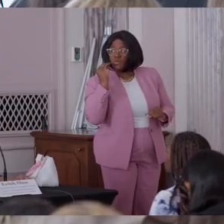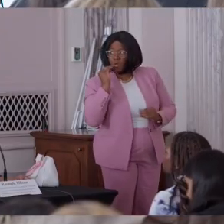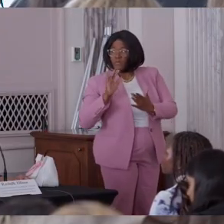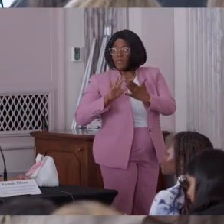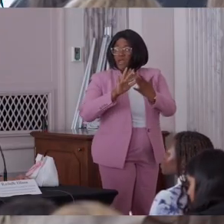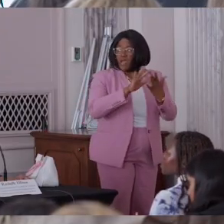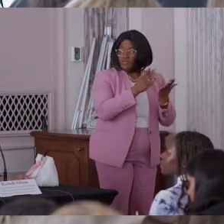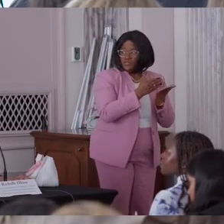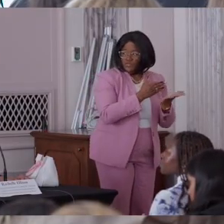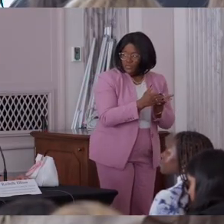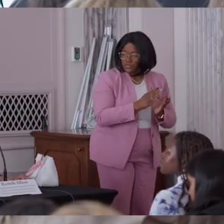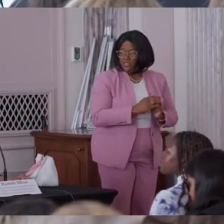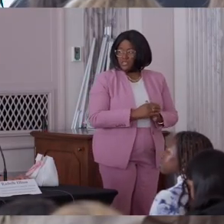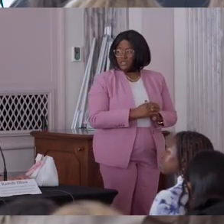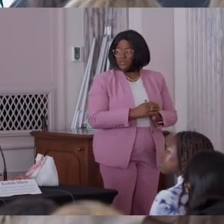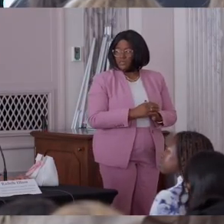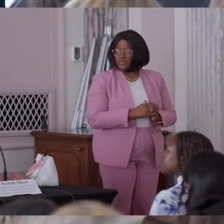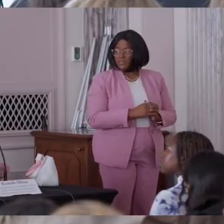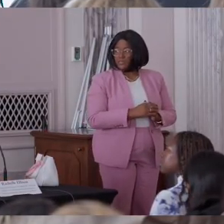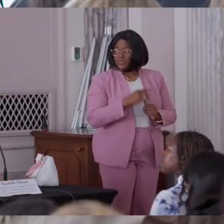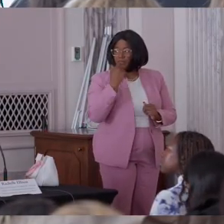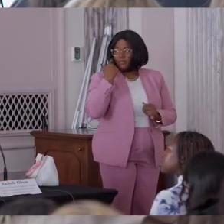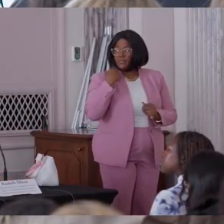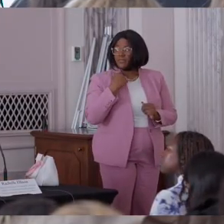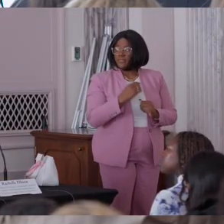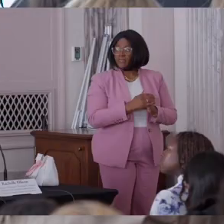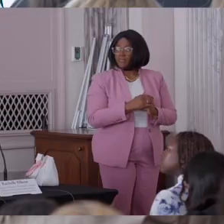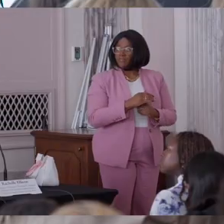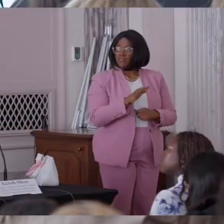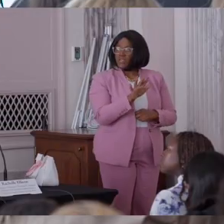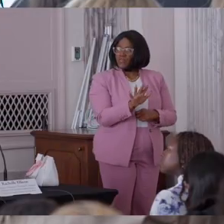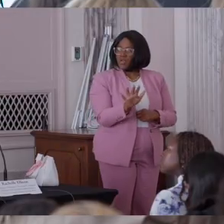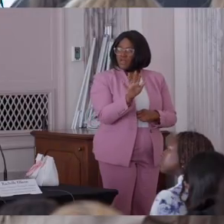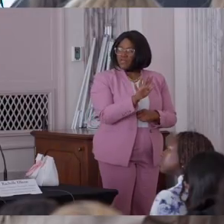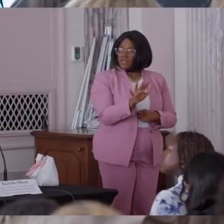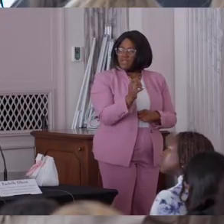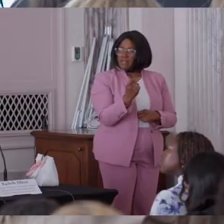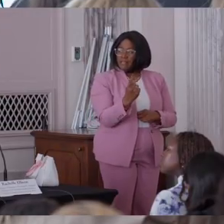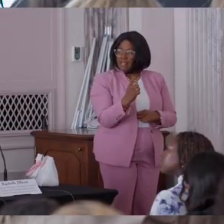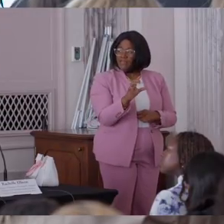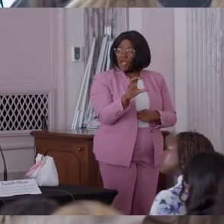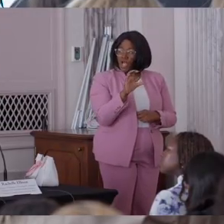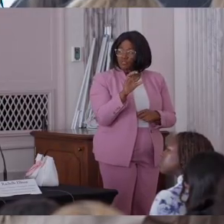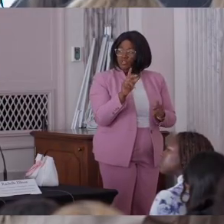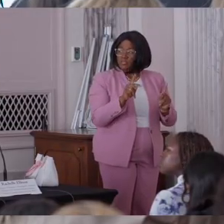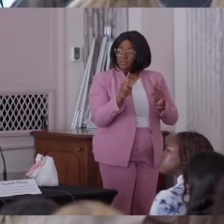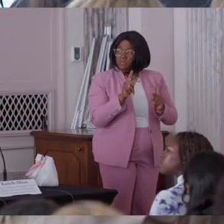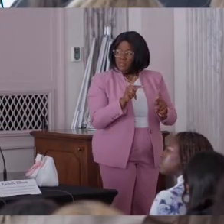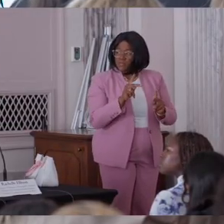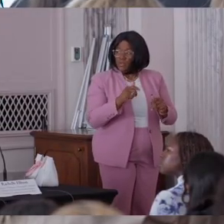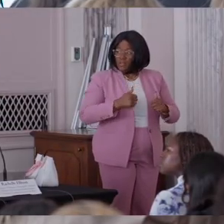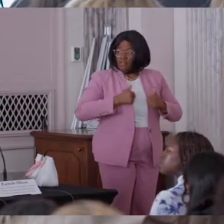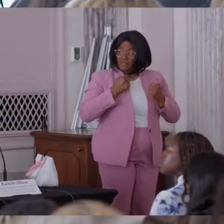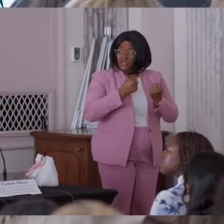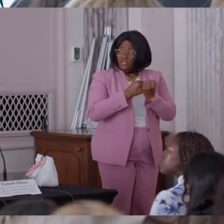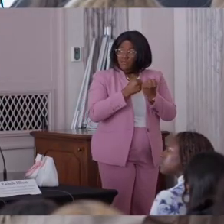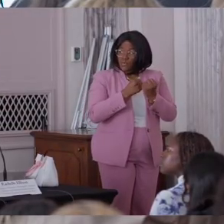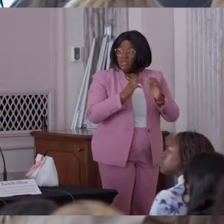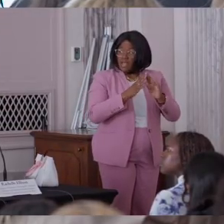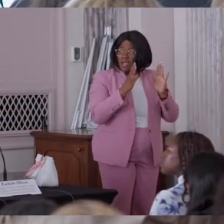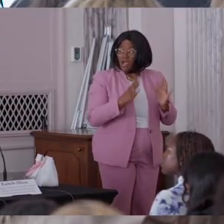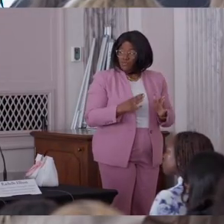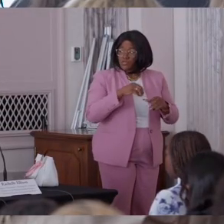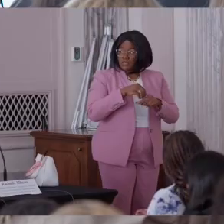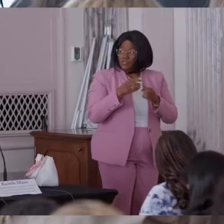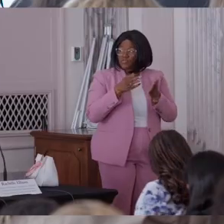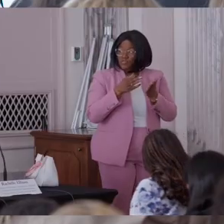services. So there are roughly 1,100 people living in a supportive housing arrangement getting